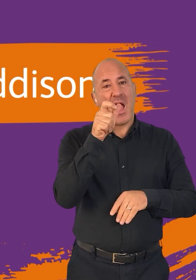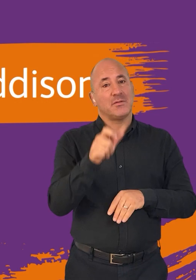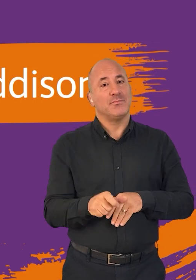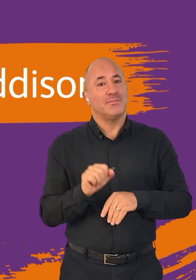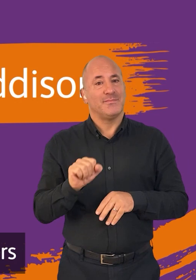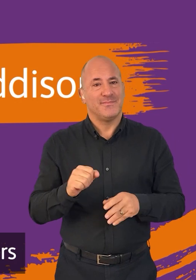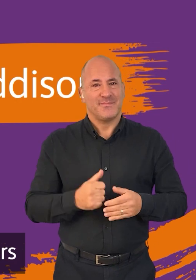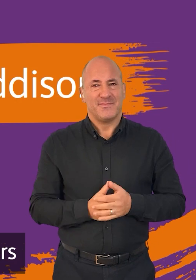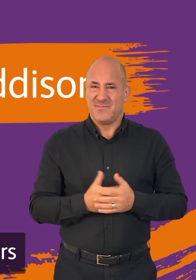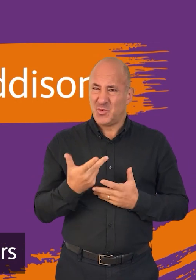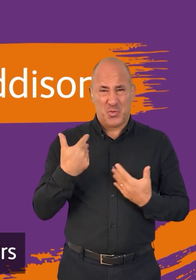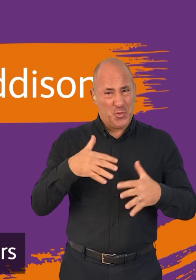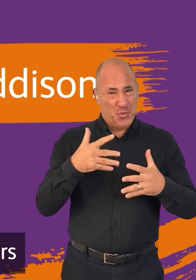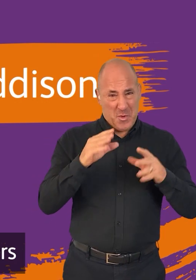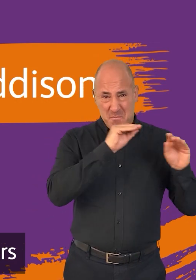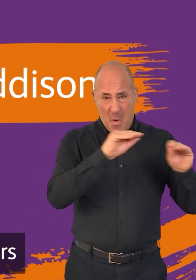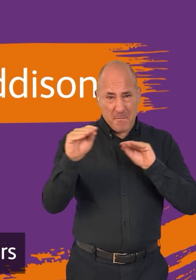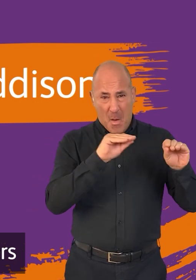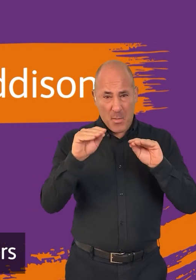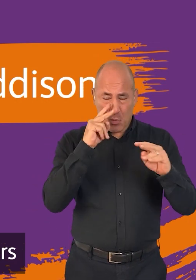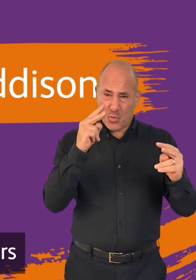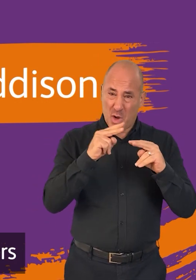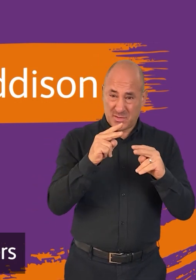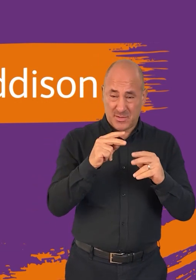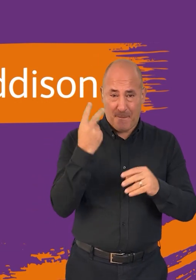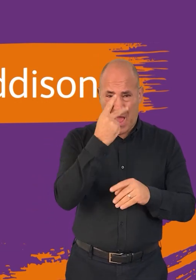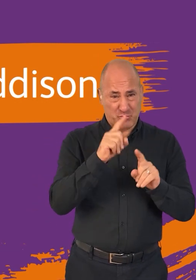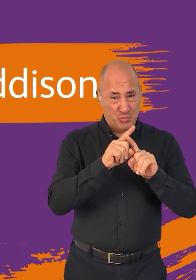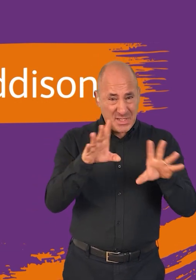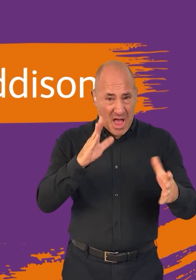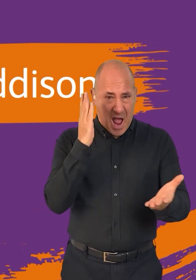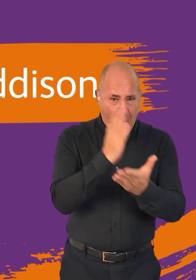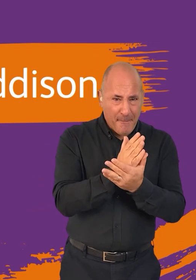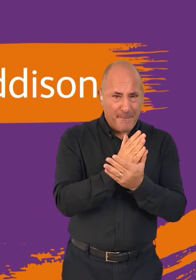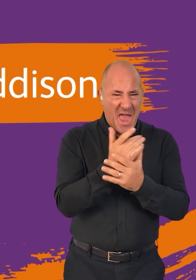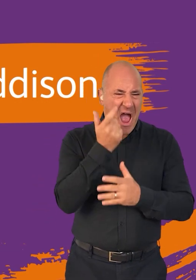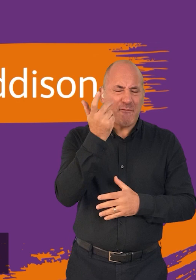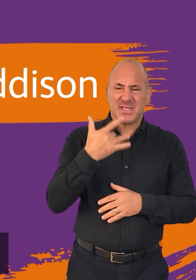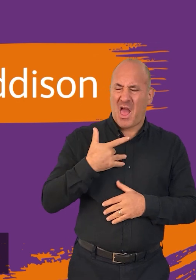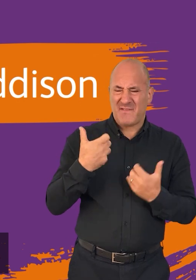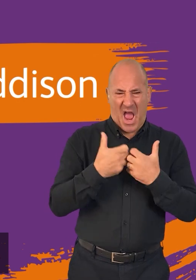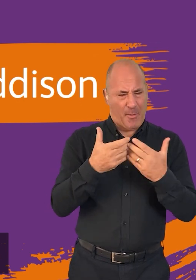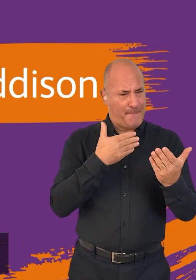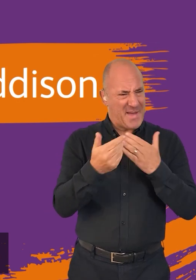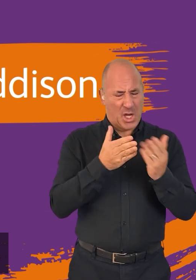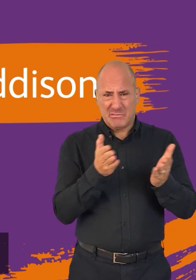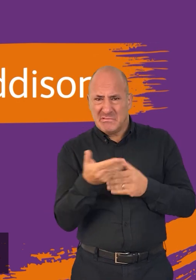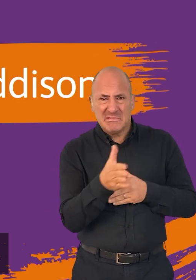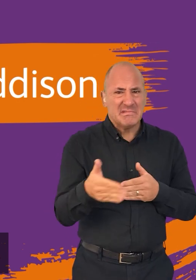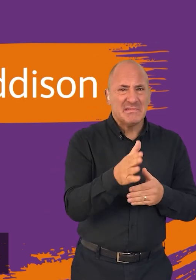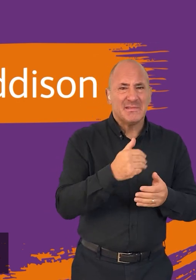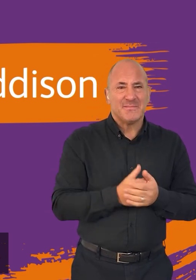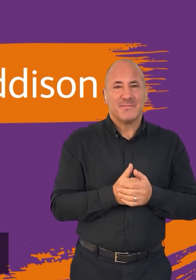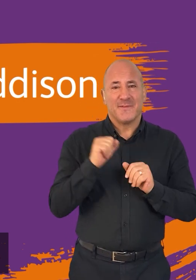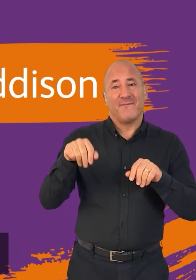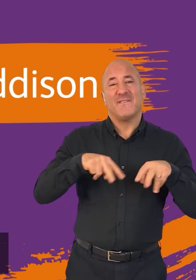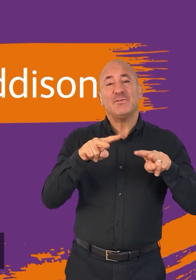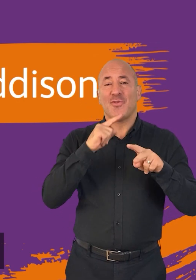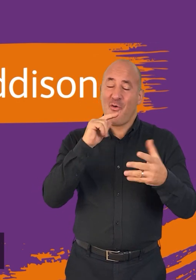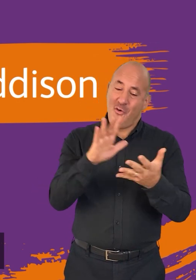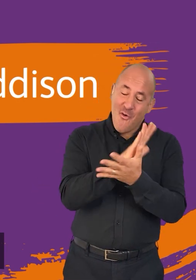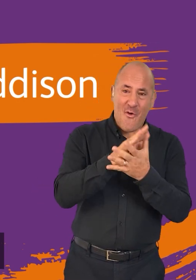a blind man. Toby does a lot to educate his followers on the realities of blindness and how he navigates everyday